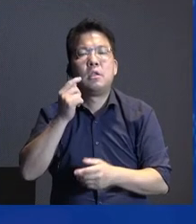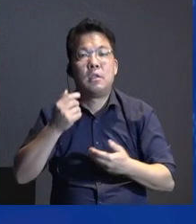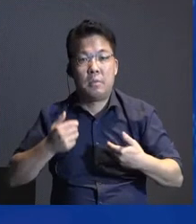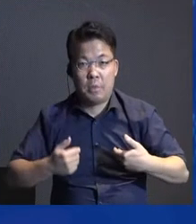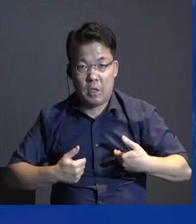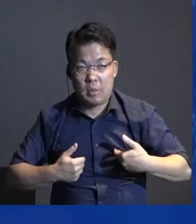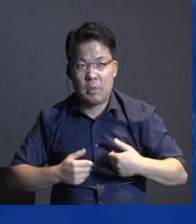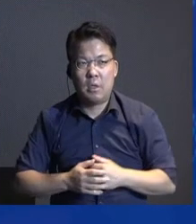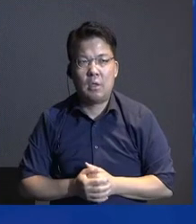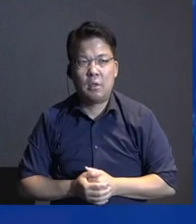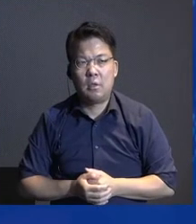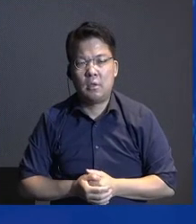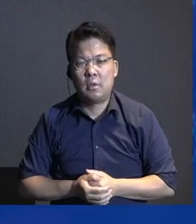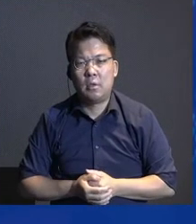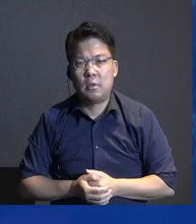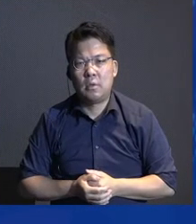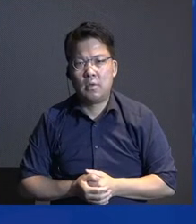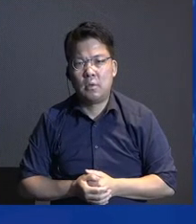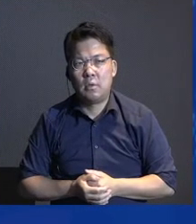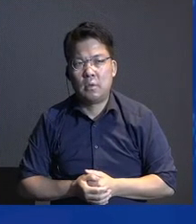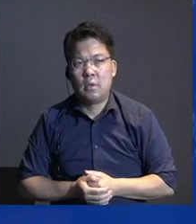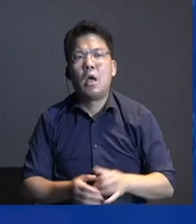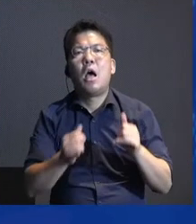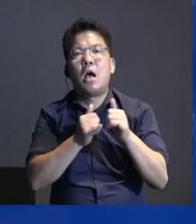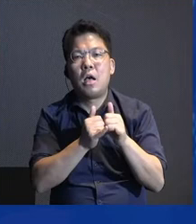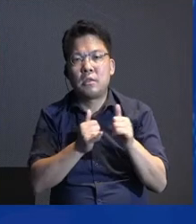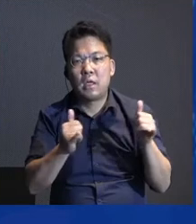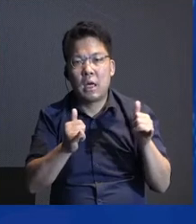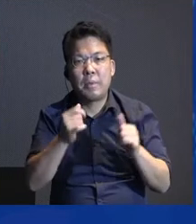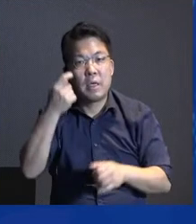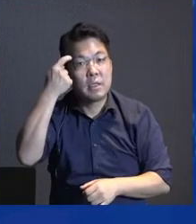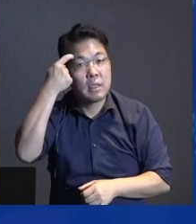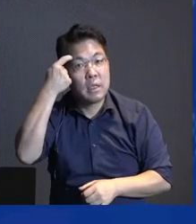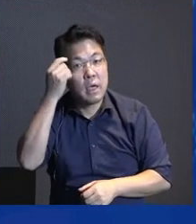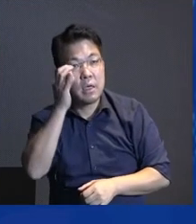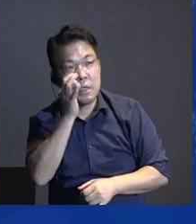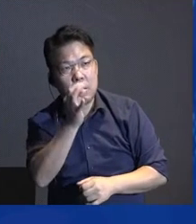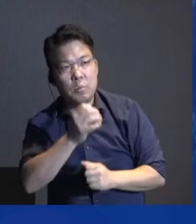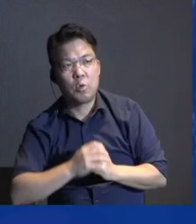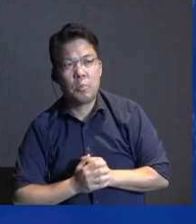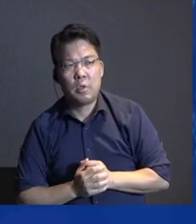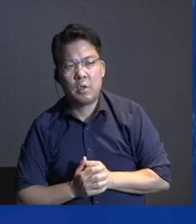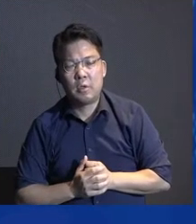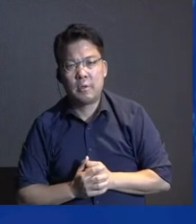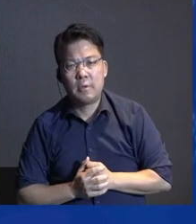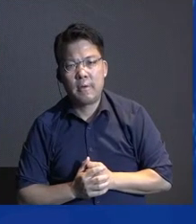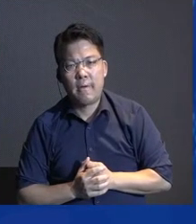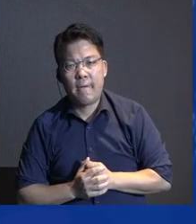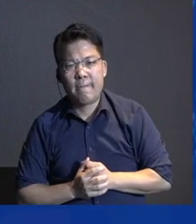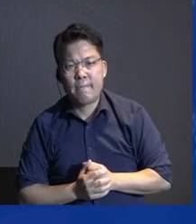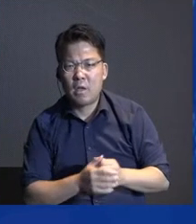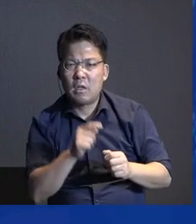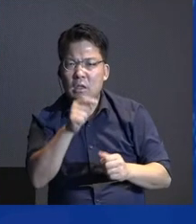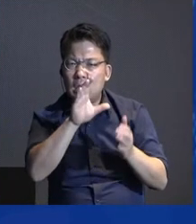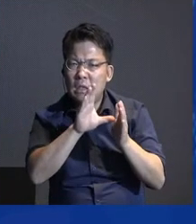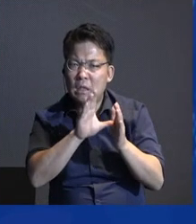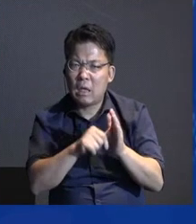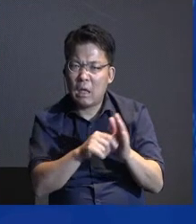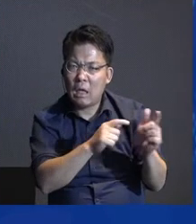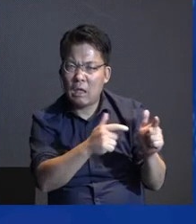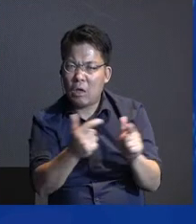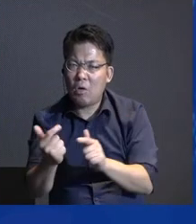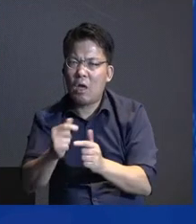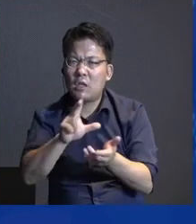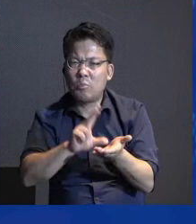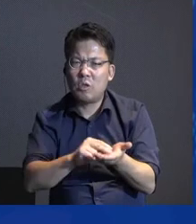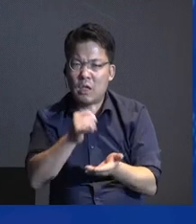the hub function to make it happen. At the time, a new service called Small Multifunctional